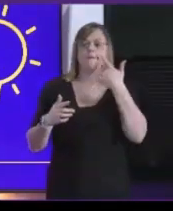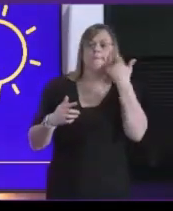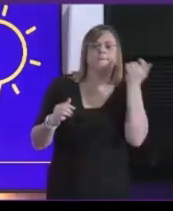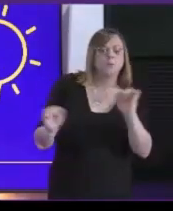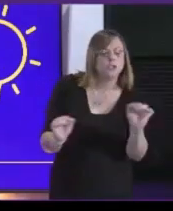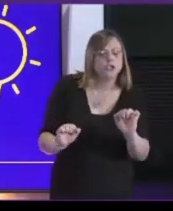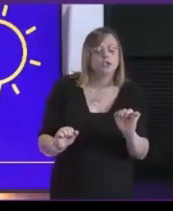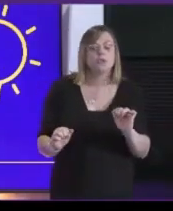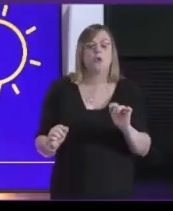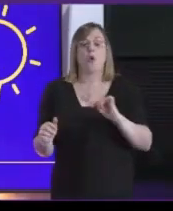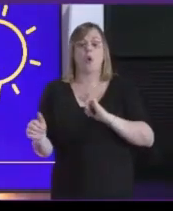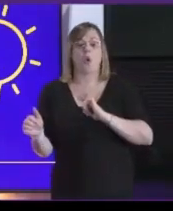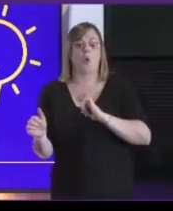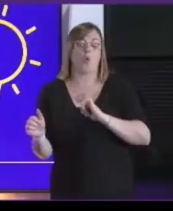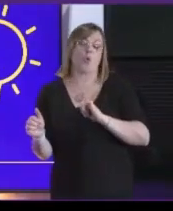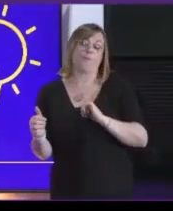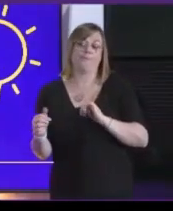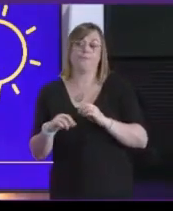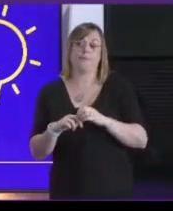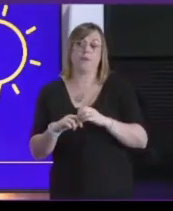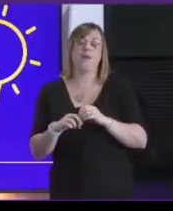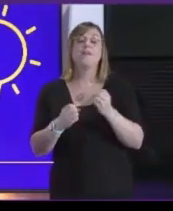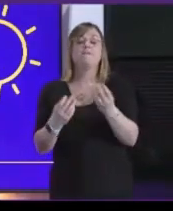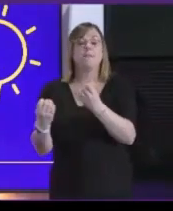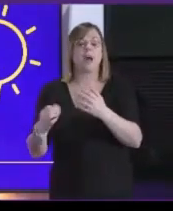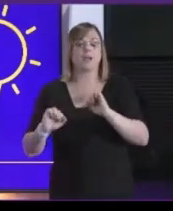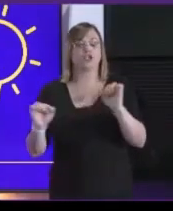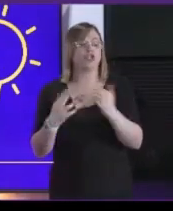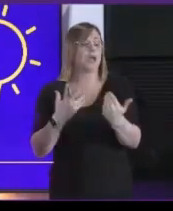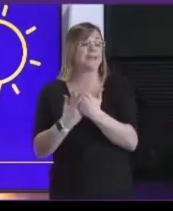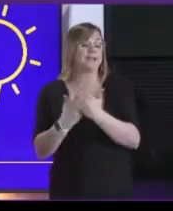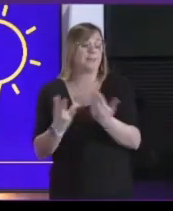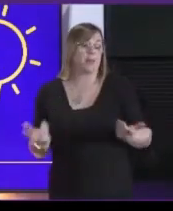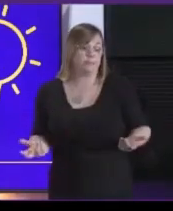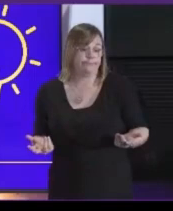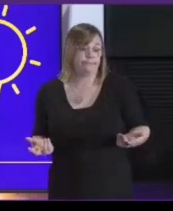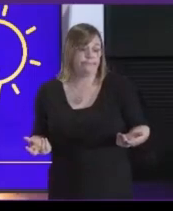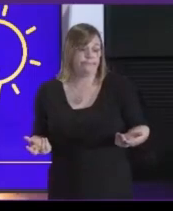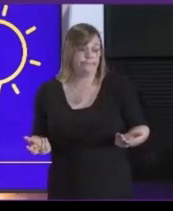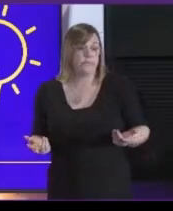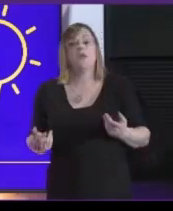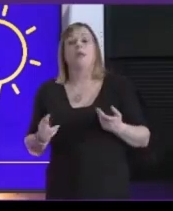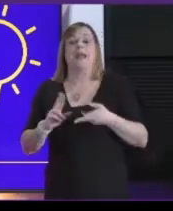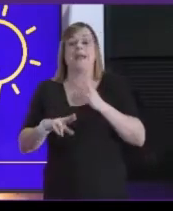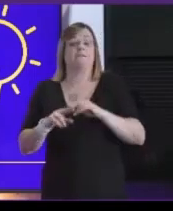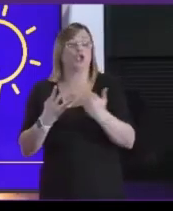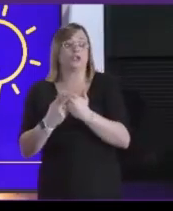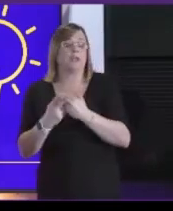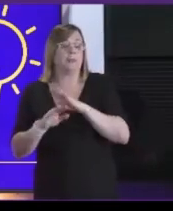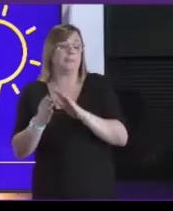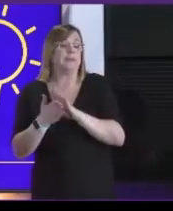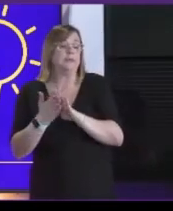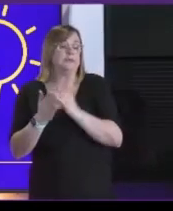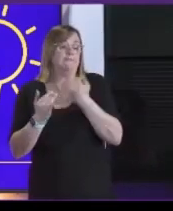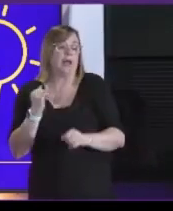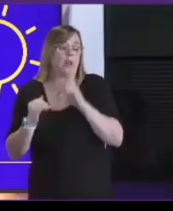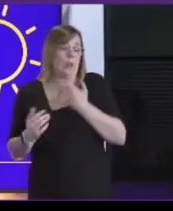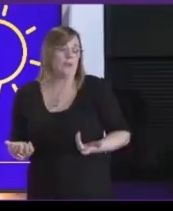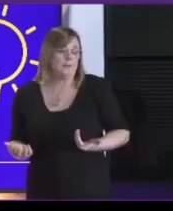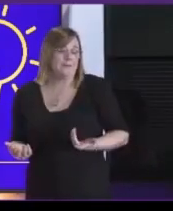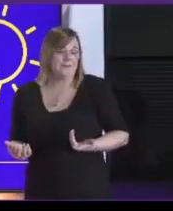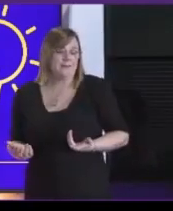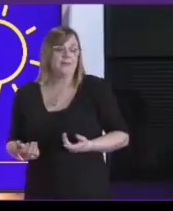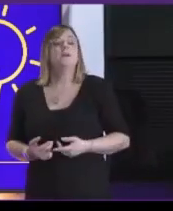best guess, the feedback mechanism is not accessible. Then it doesn't really work. So that